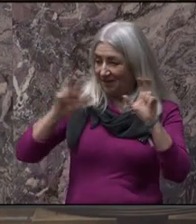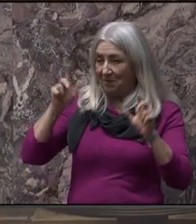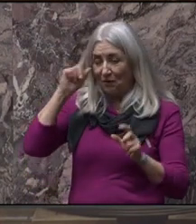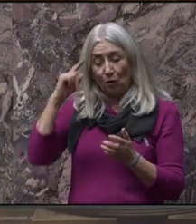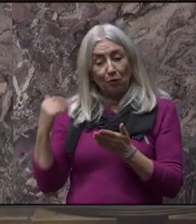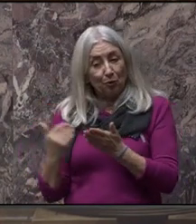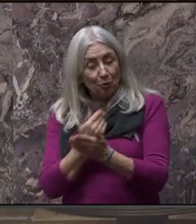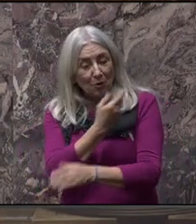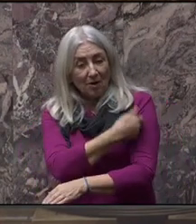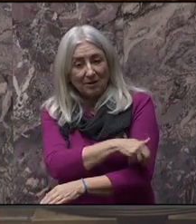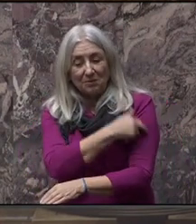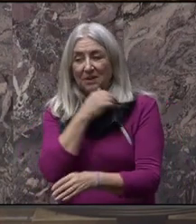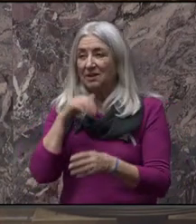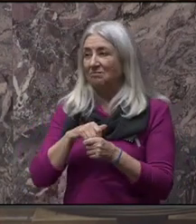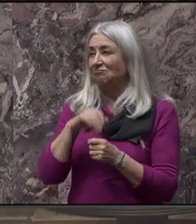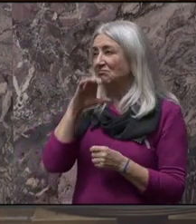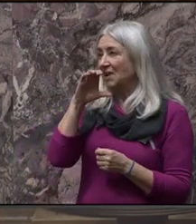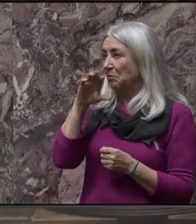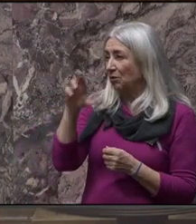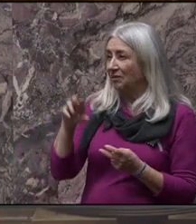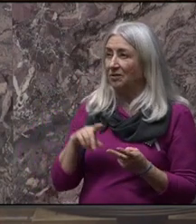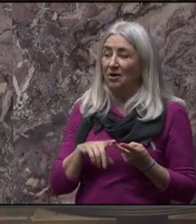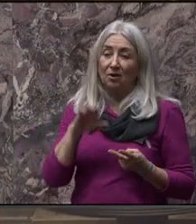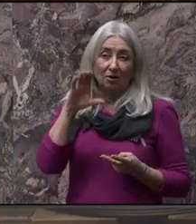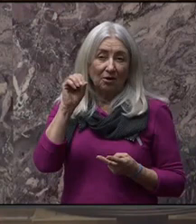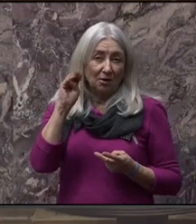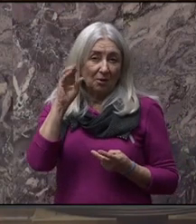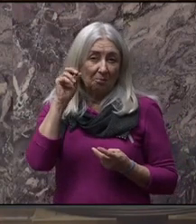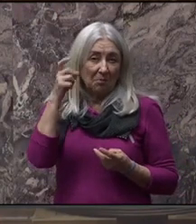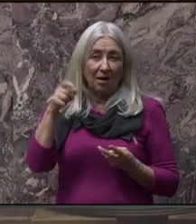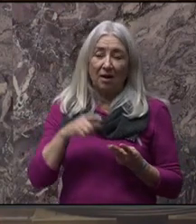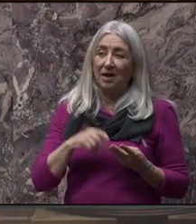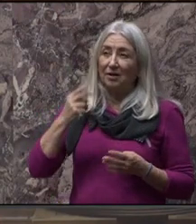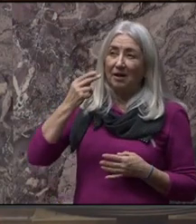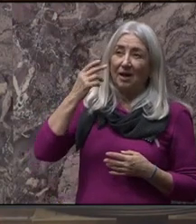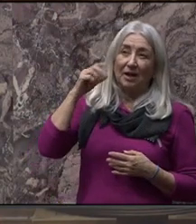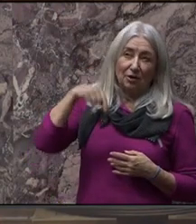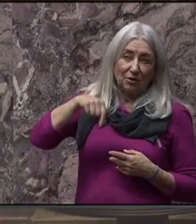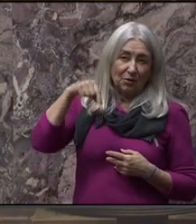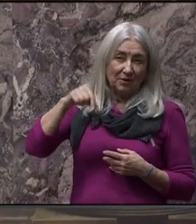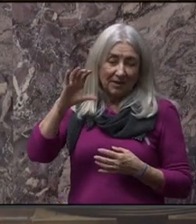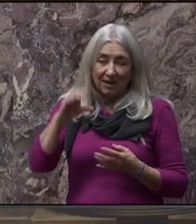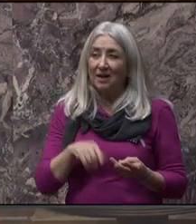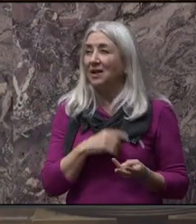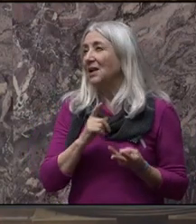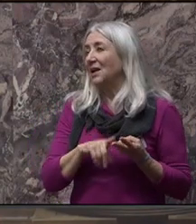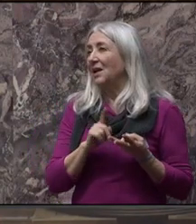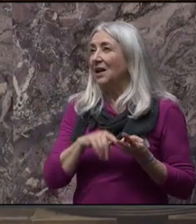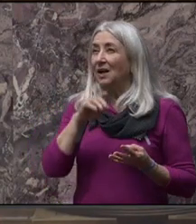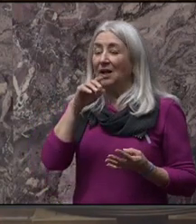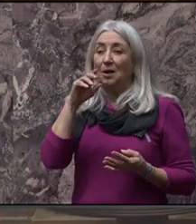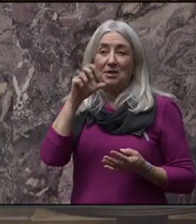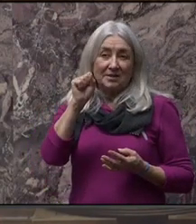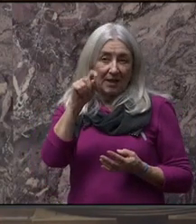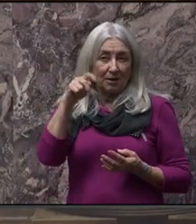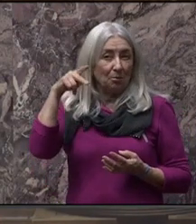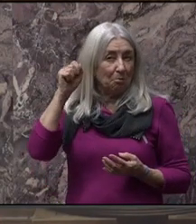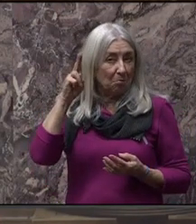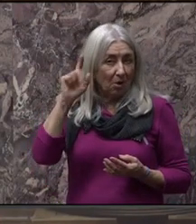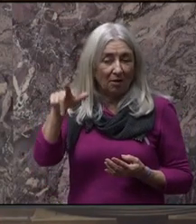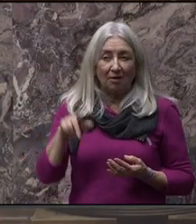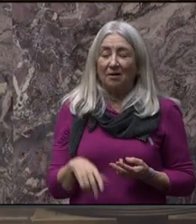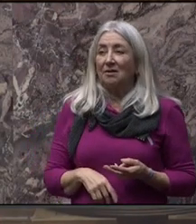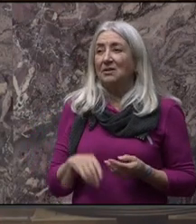hospitals in Campbell River, Comox, Haida Gwaii, and the new St. Paul's in Vancouver. Expansions in Surrey,